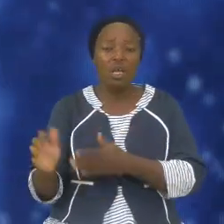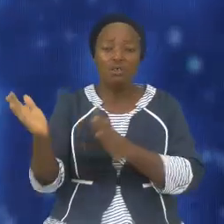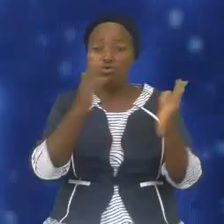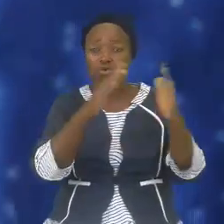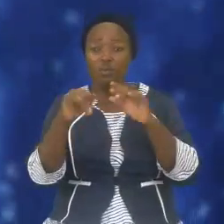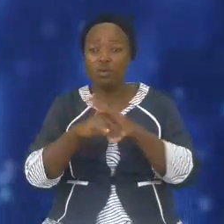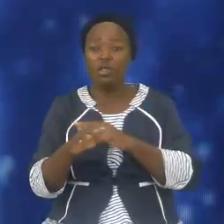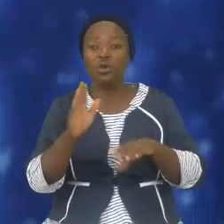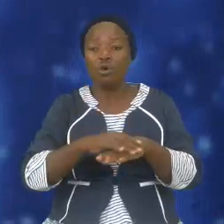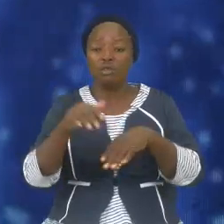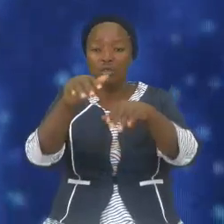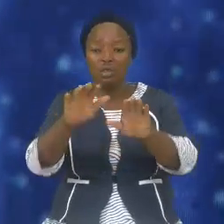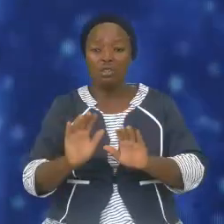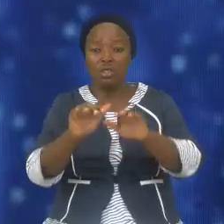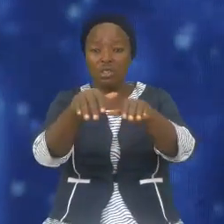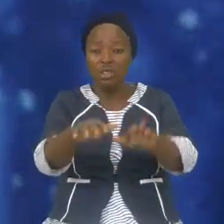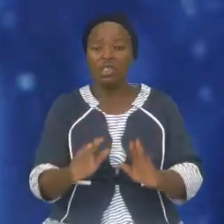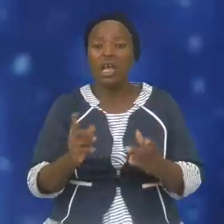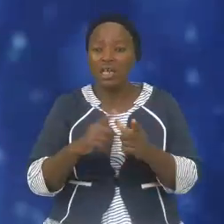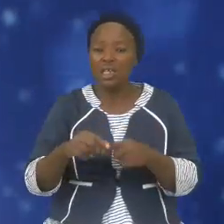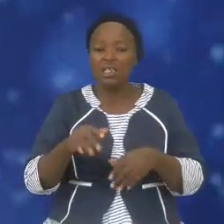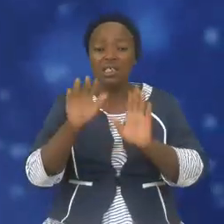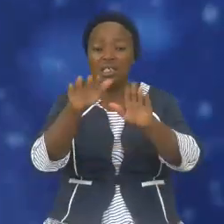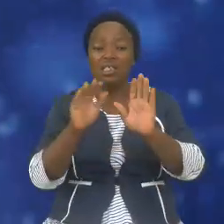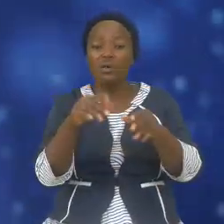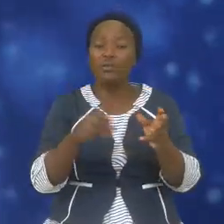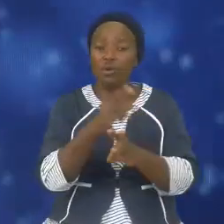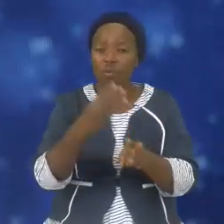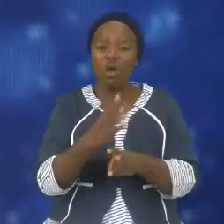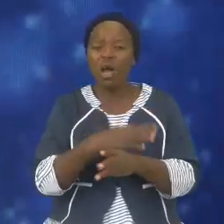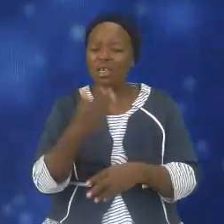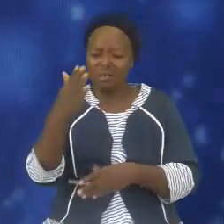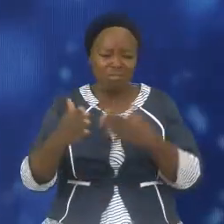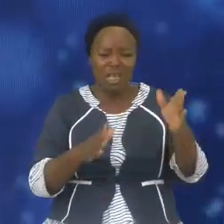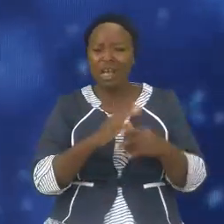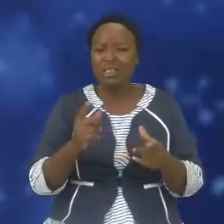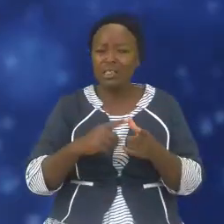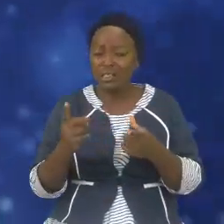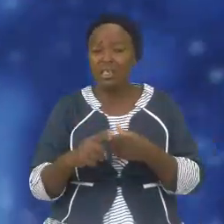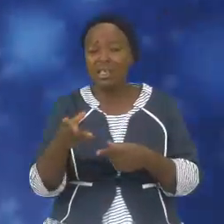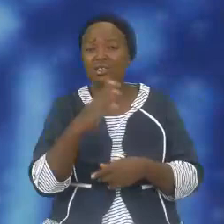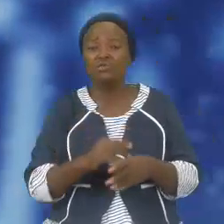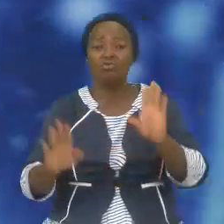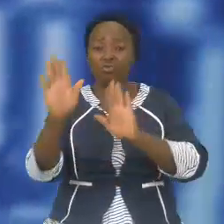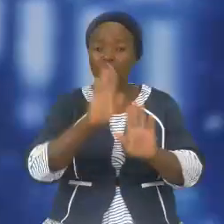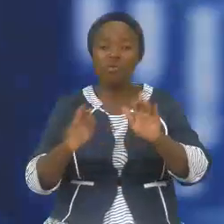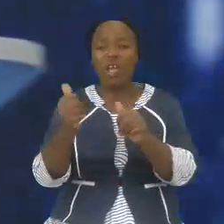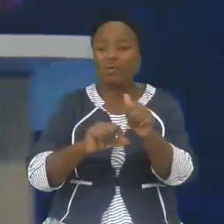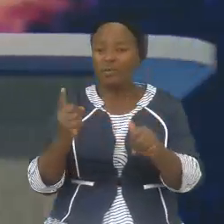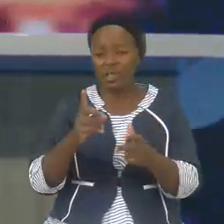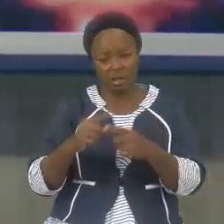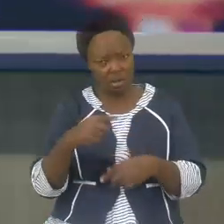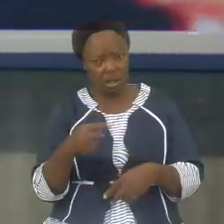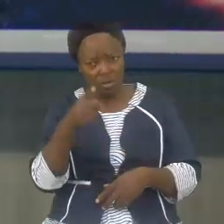seas of the world, they are all raging, and there's trouble everywhere. He says, you know me as